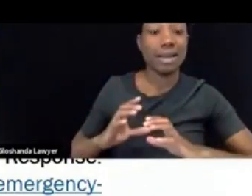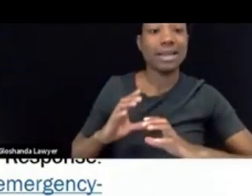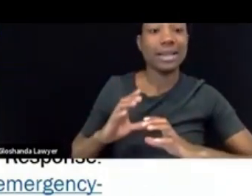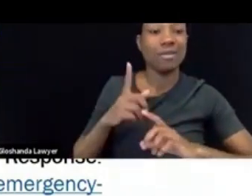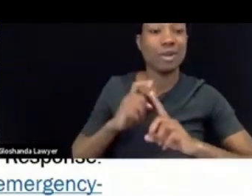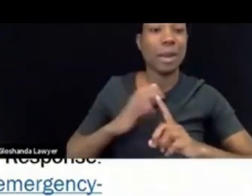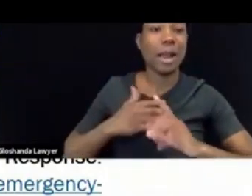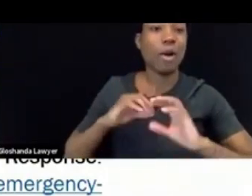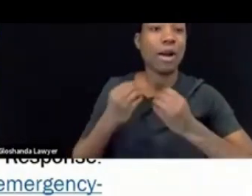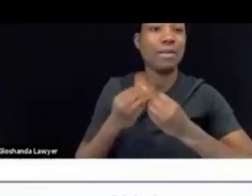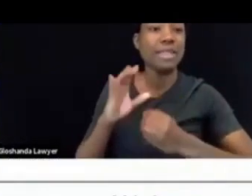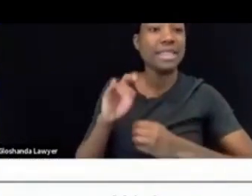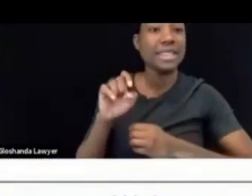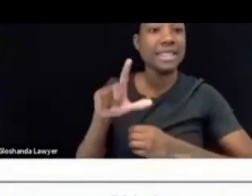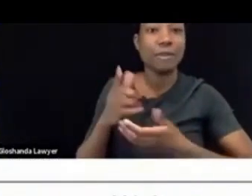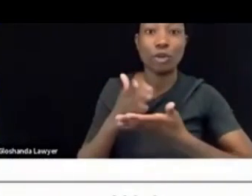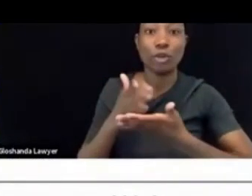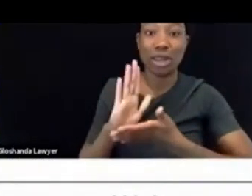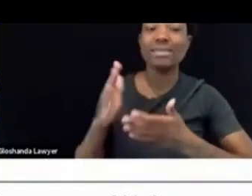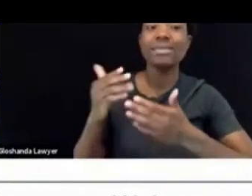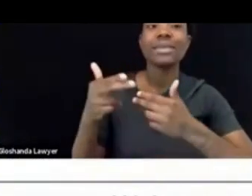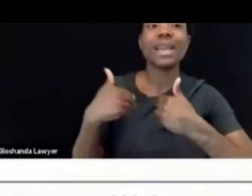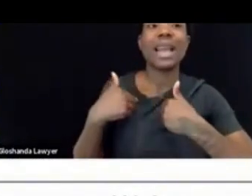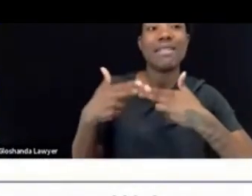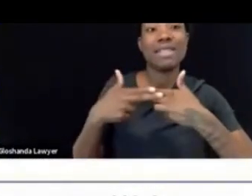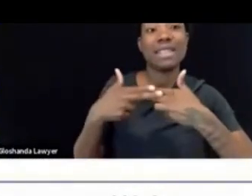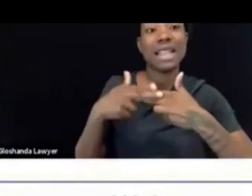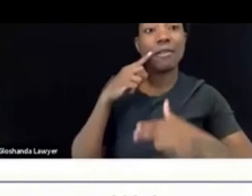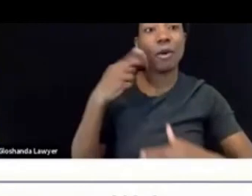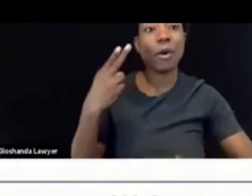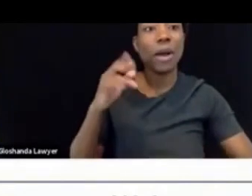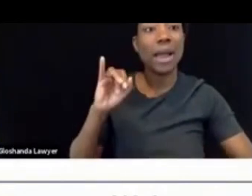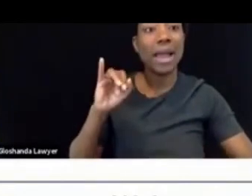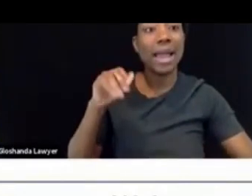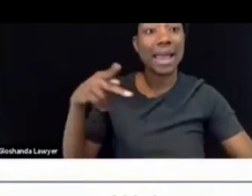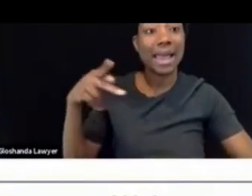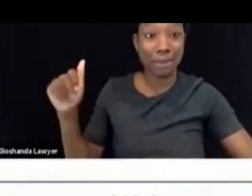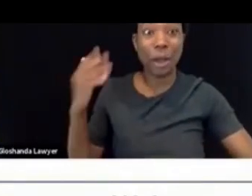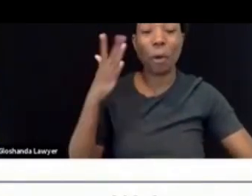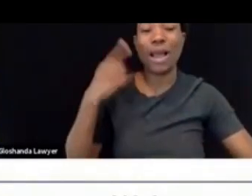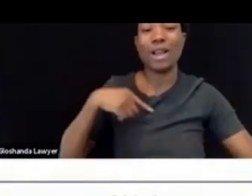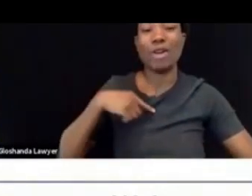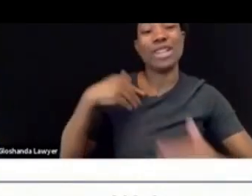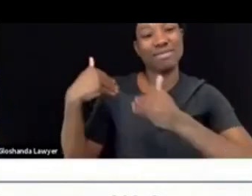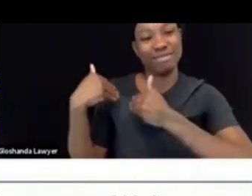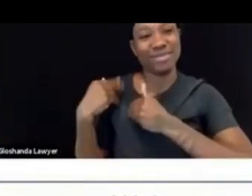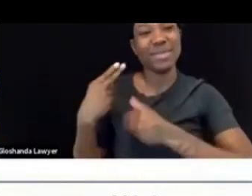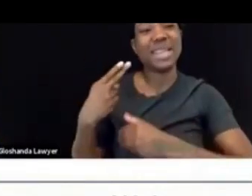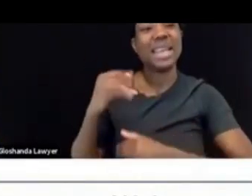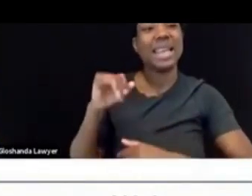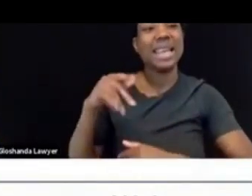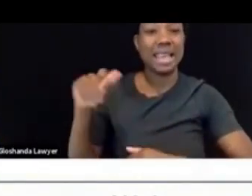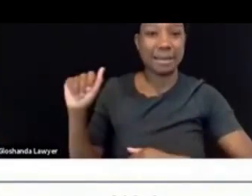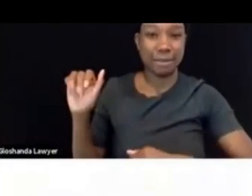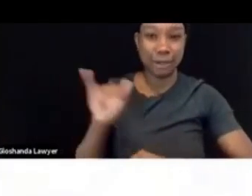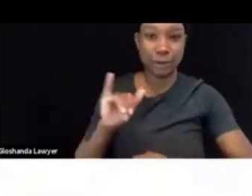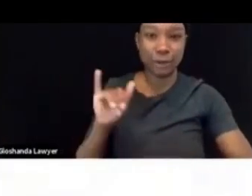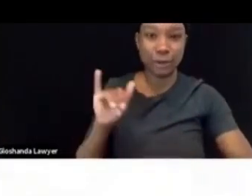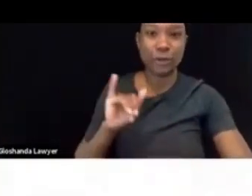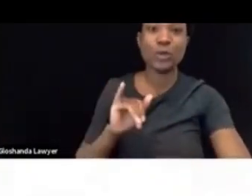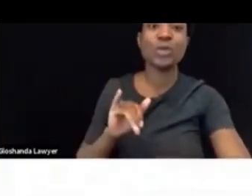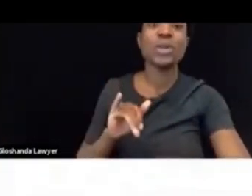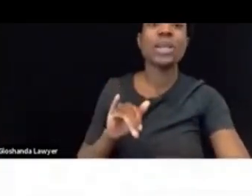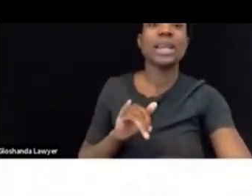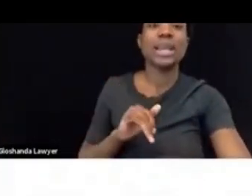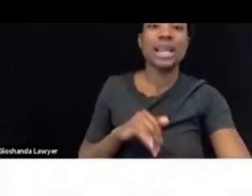slide on HIPAA because our office is responsible for HIPAA as well. And at the end, you'll see contact information to